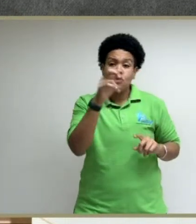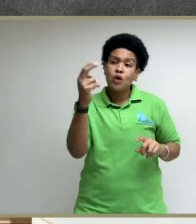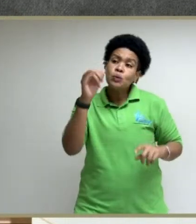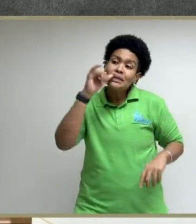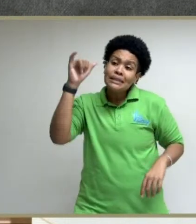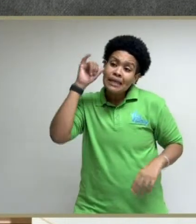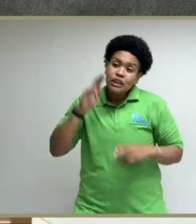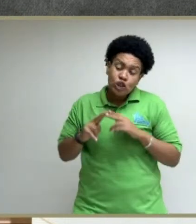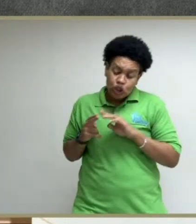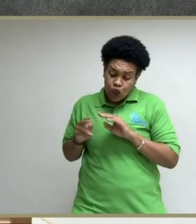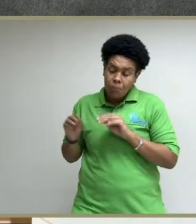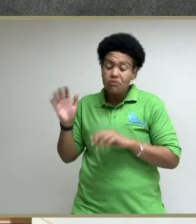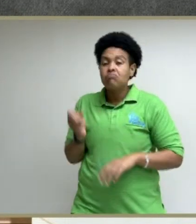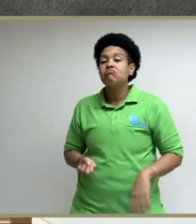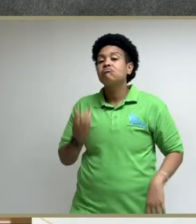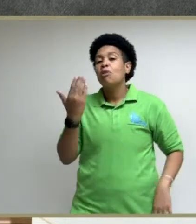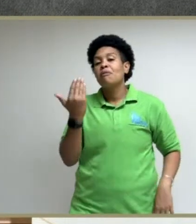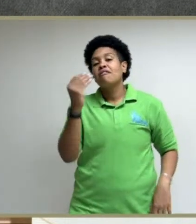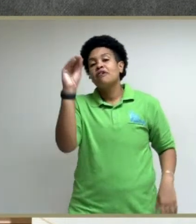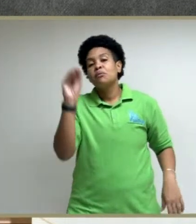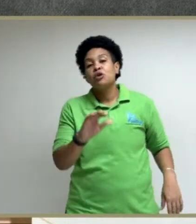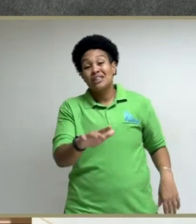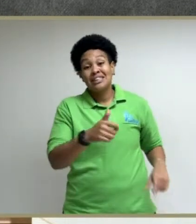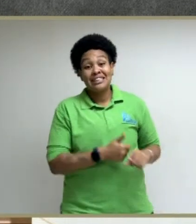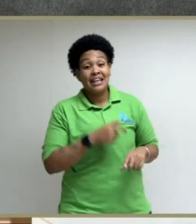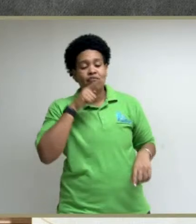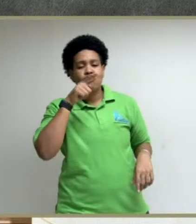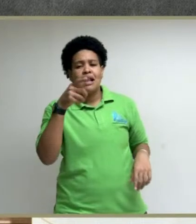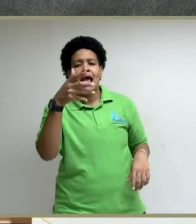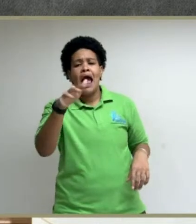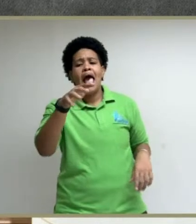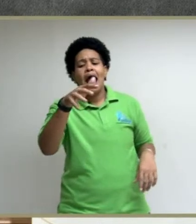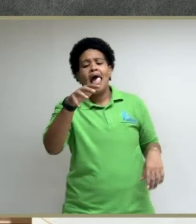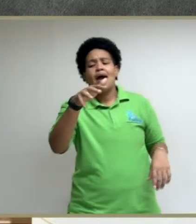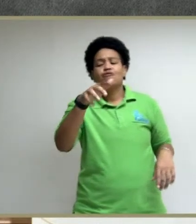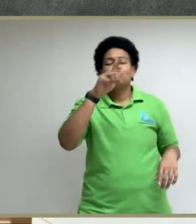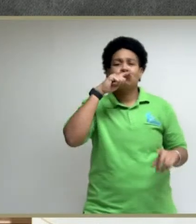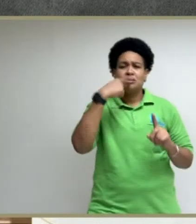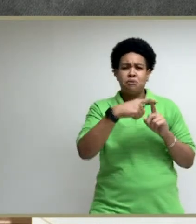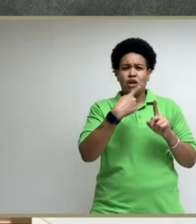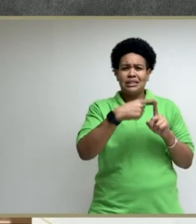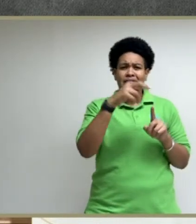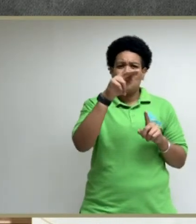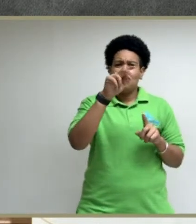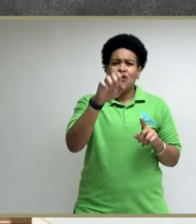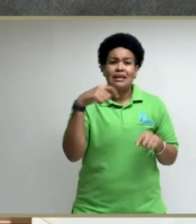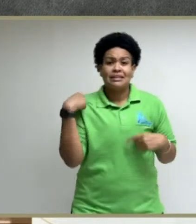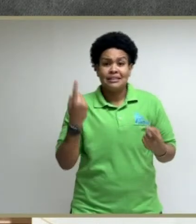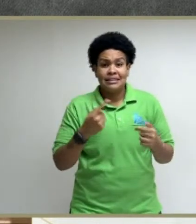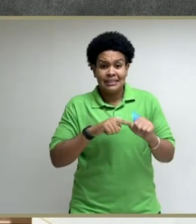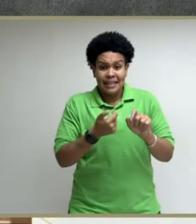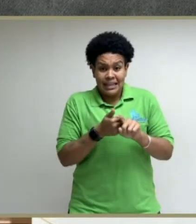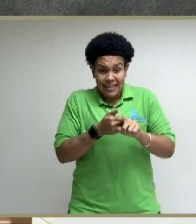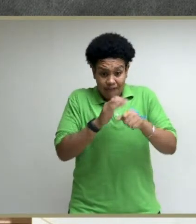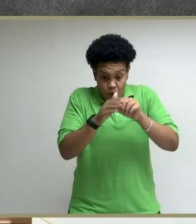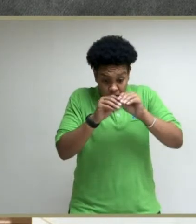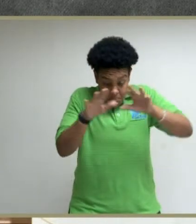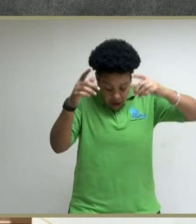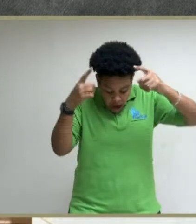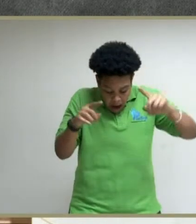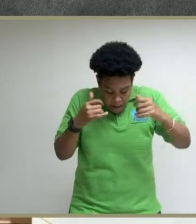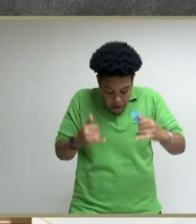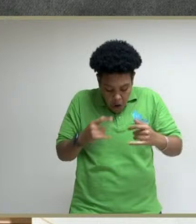yesterday's figures, is 15%. And the average of, positivity rate since the start of the pandemic until now